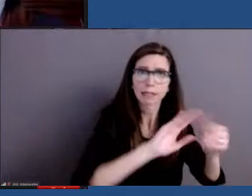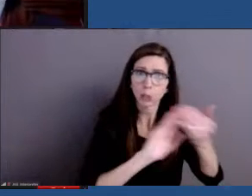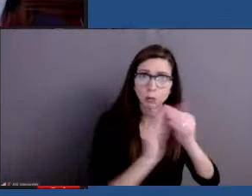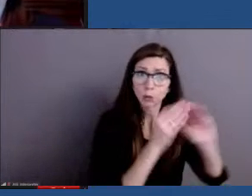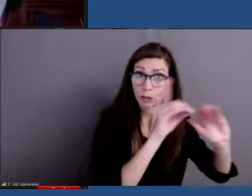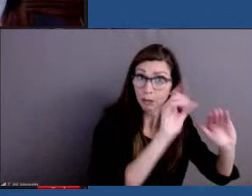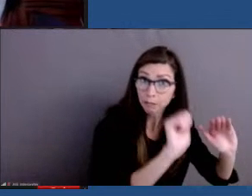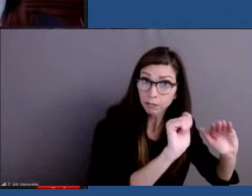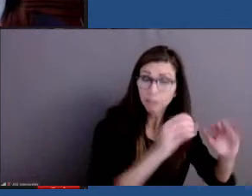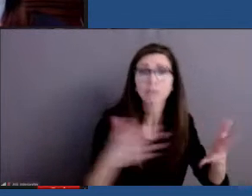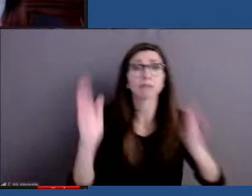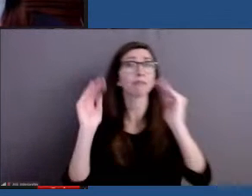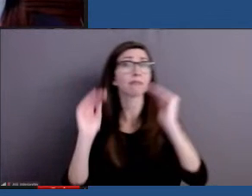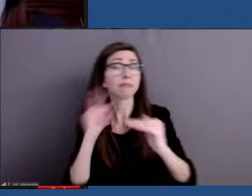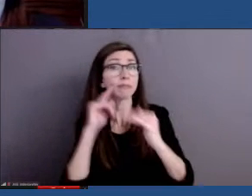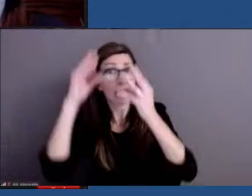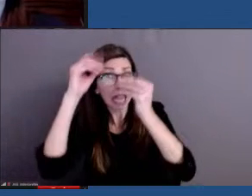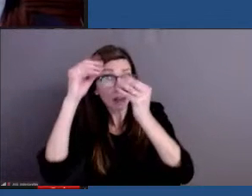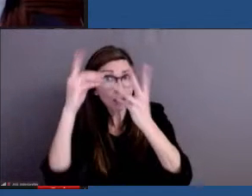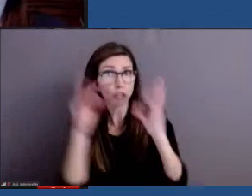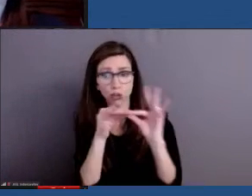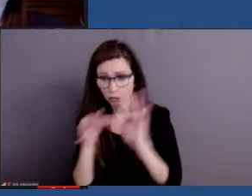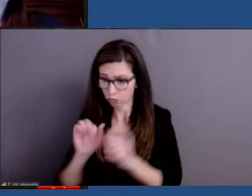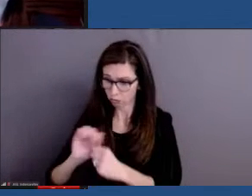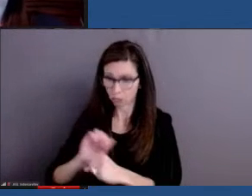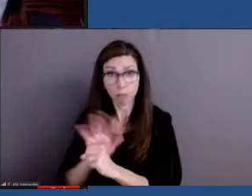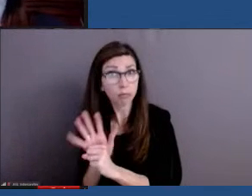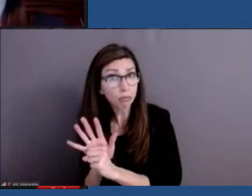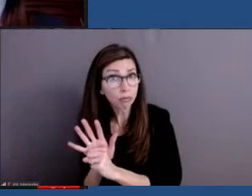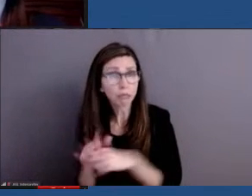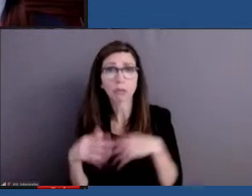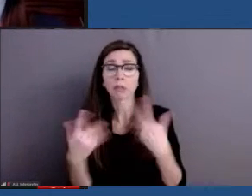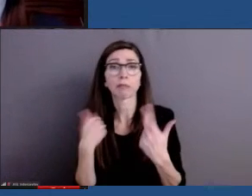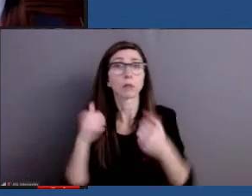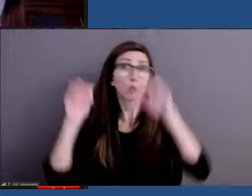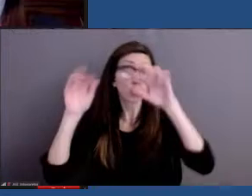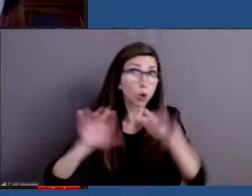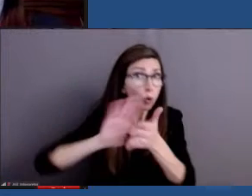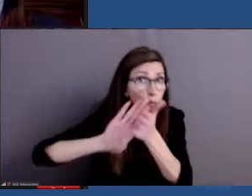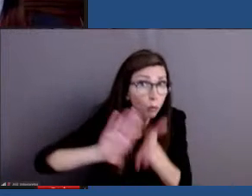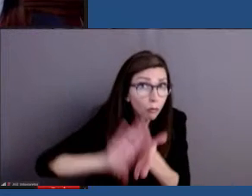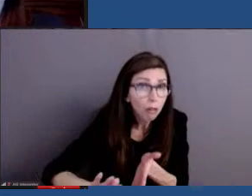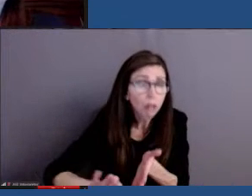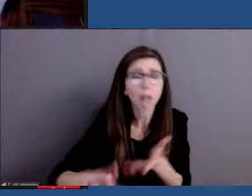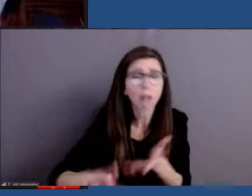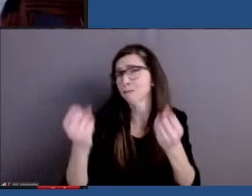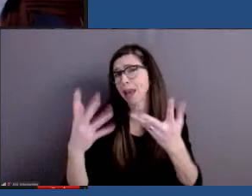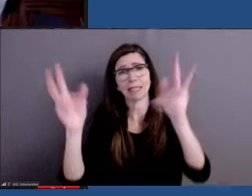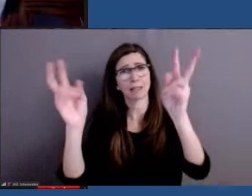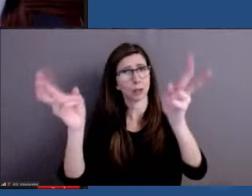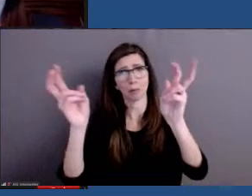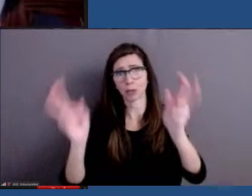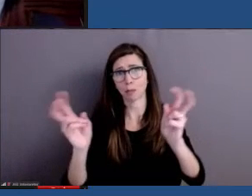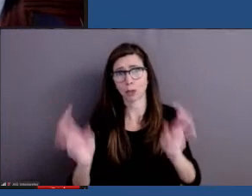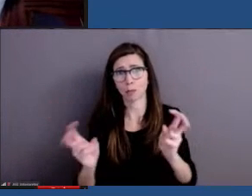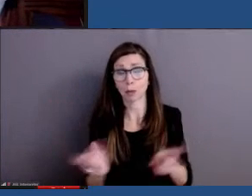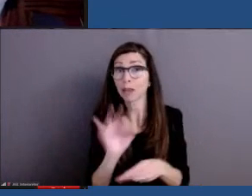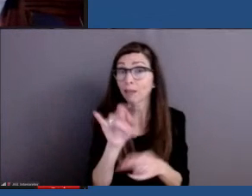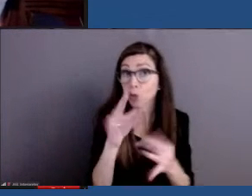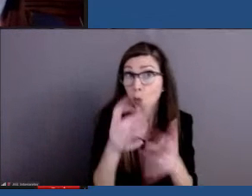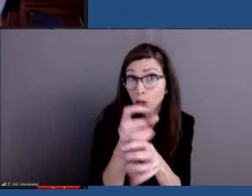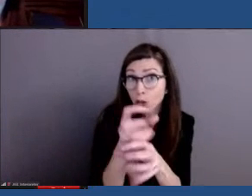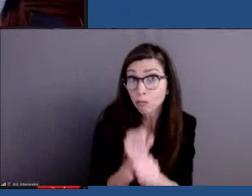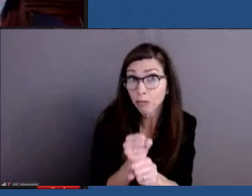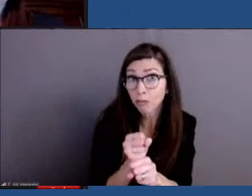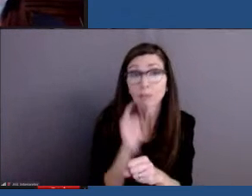to accessibility during COVID-19, snow removal, and much, much more. To register for our Accessibility